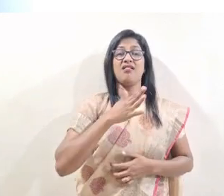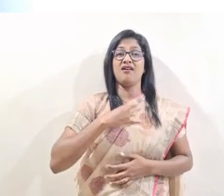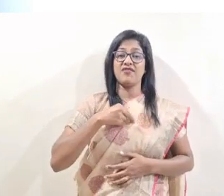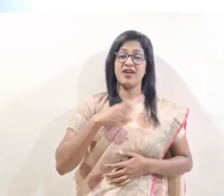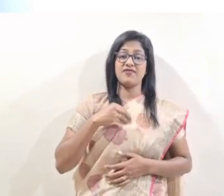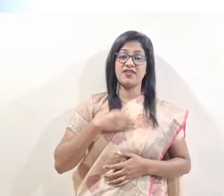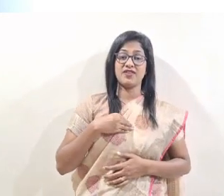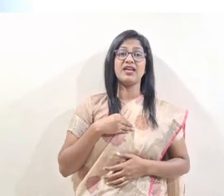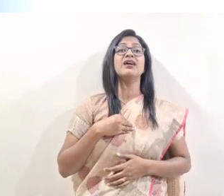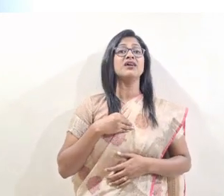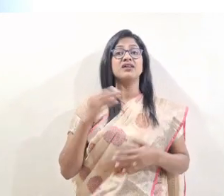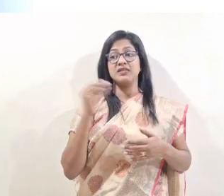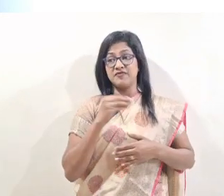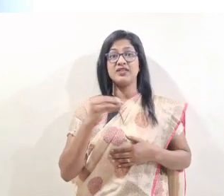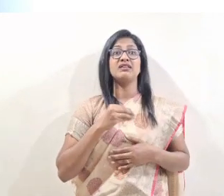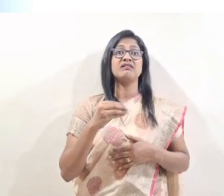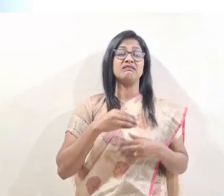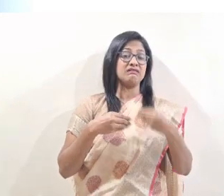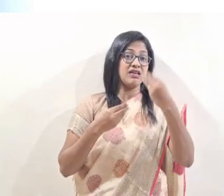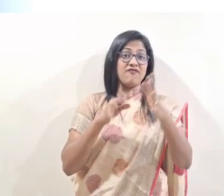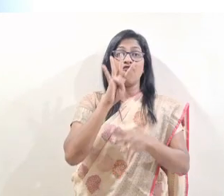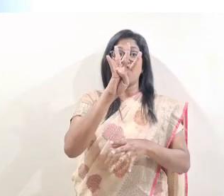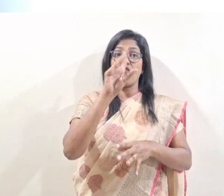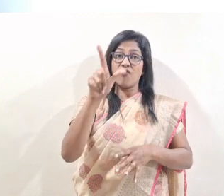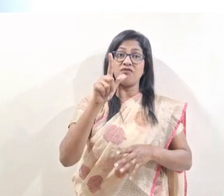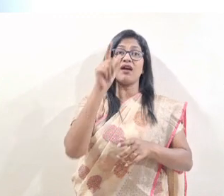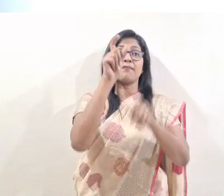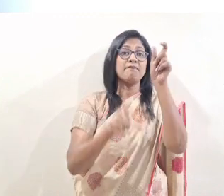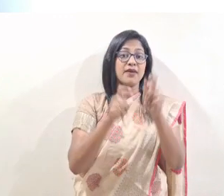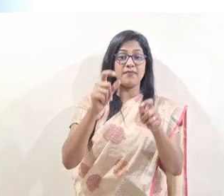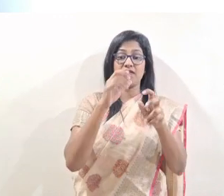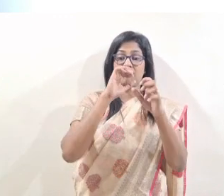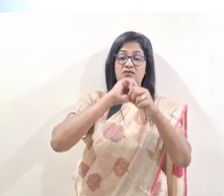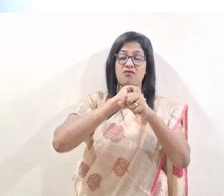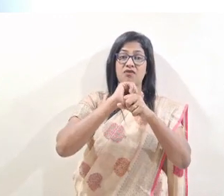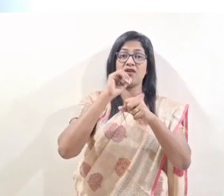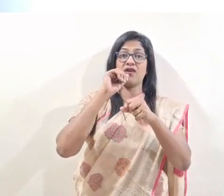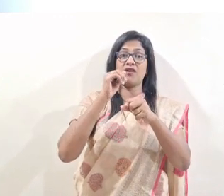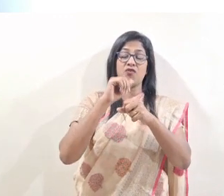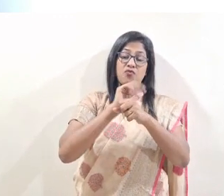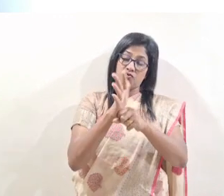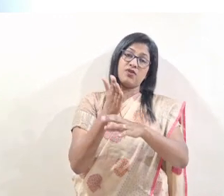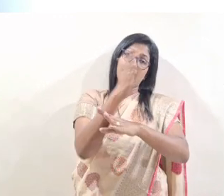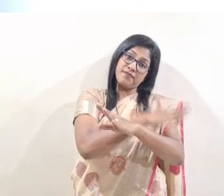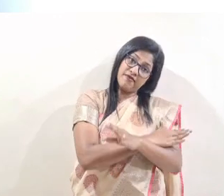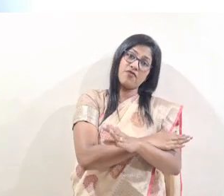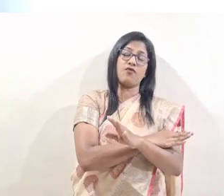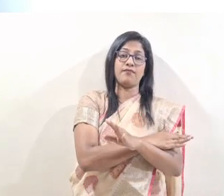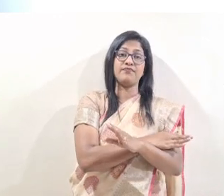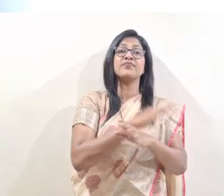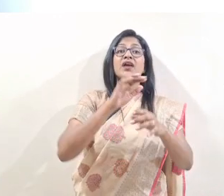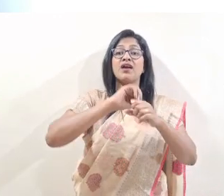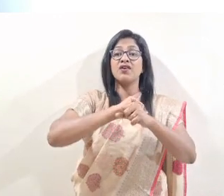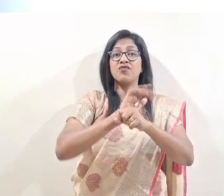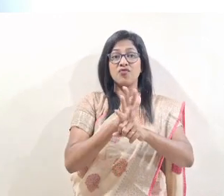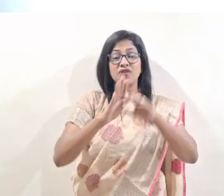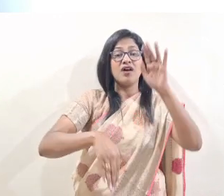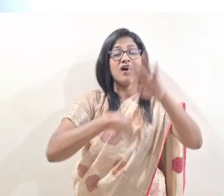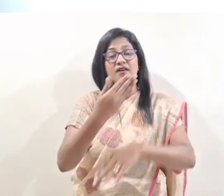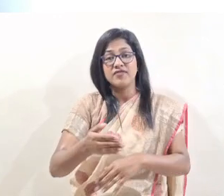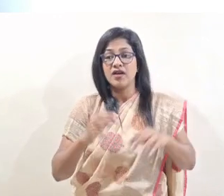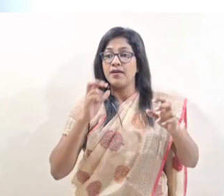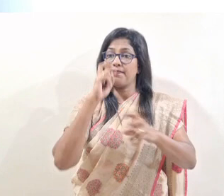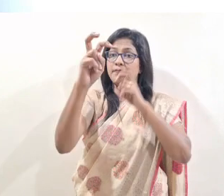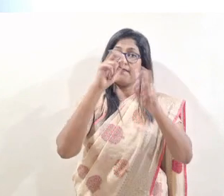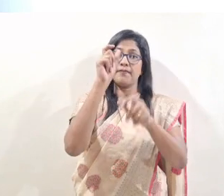we were operating close to 4 lakh passengers per day pre-COVID. Suddenly, post-lockdown, it started with only